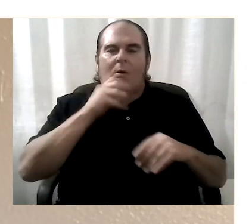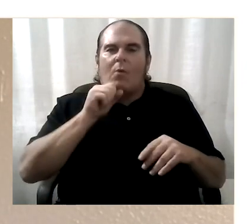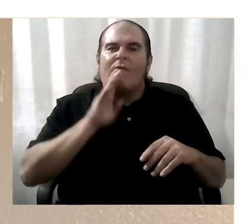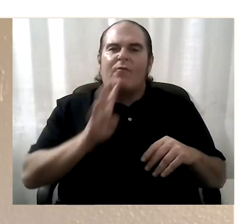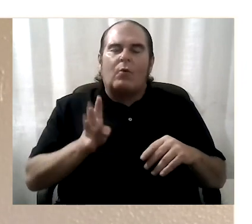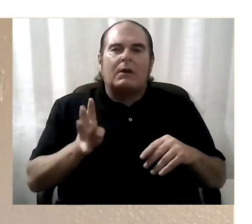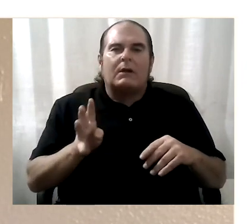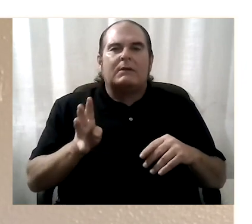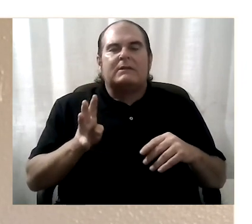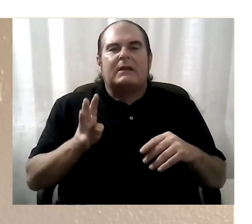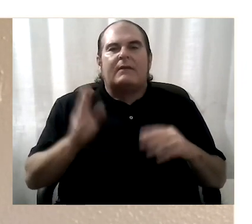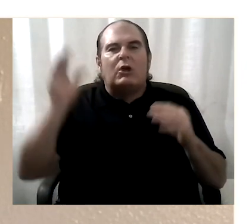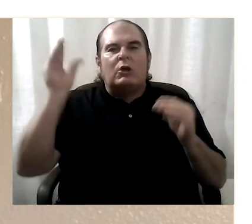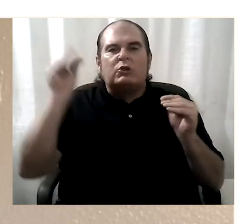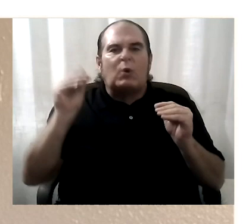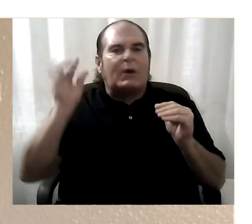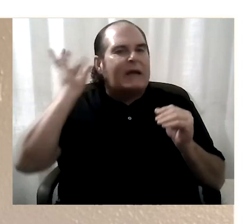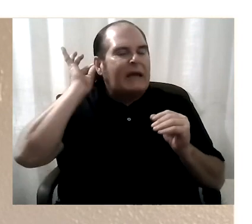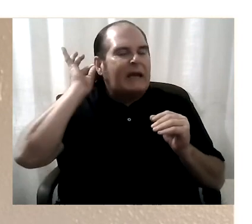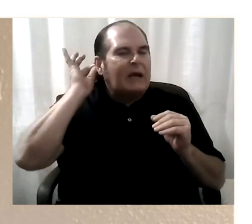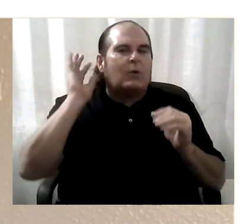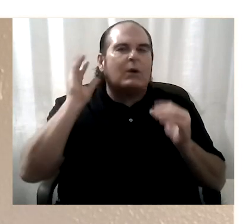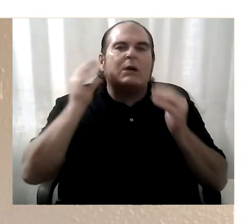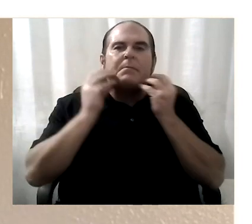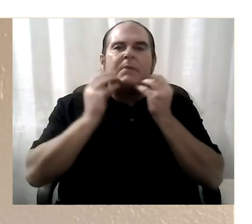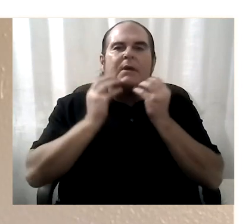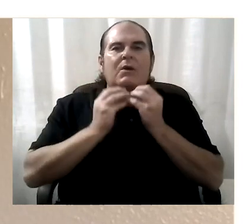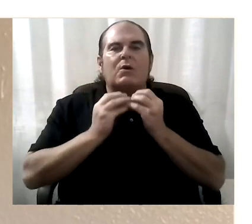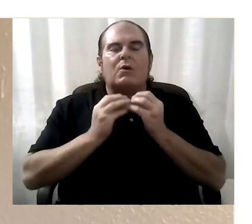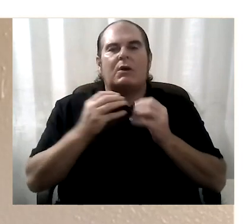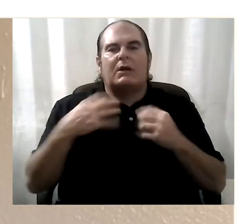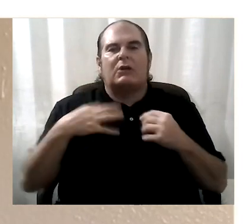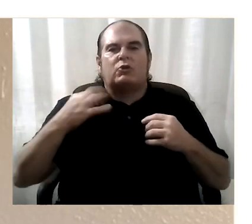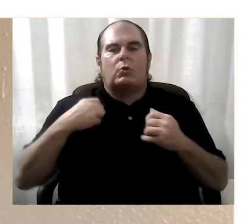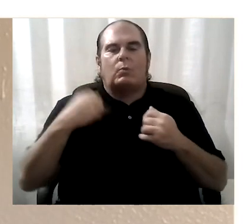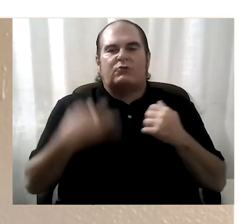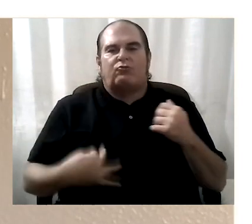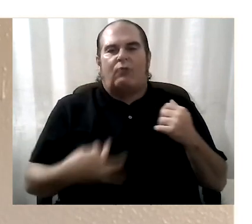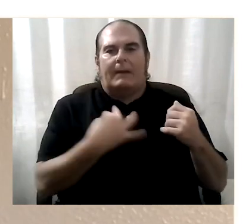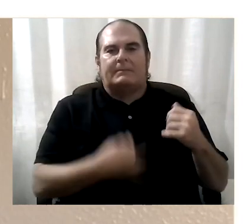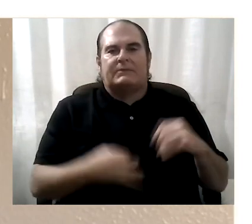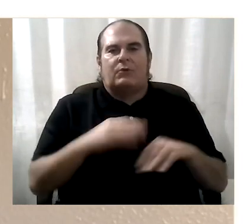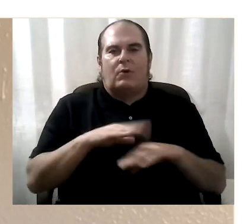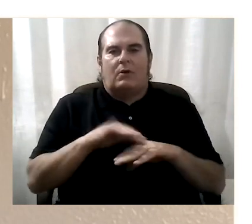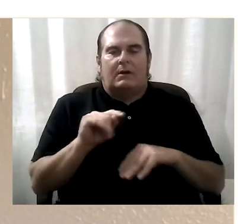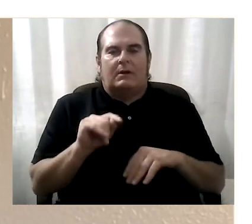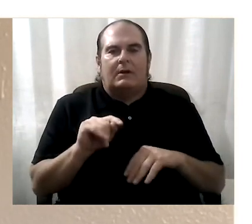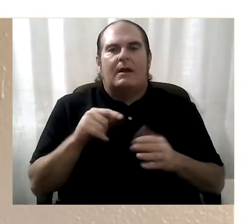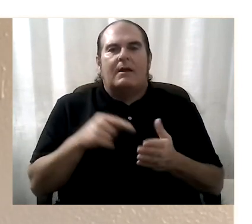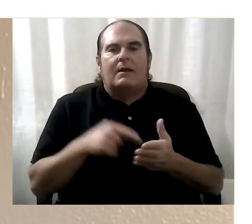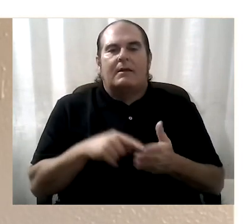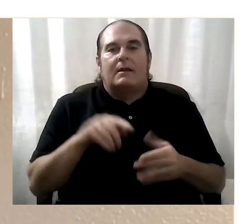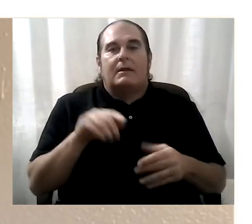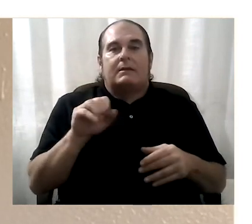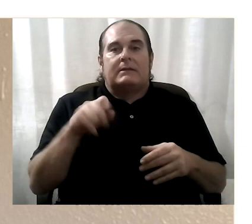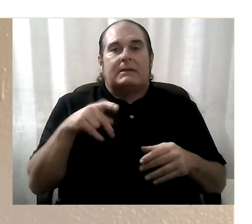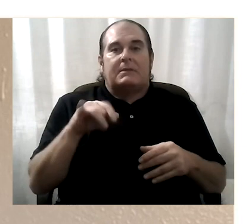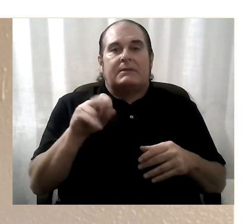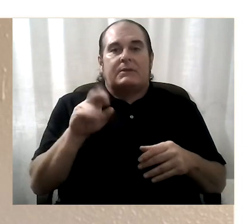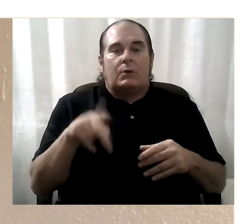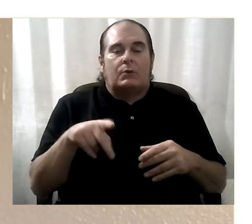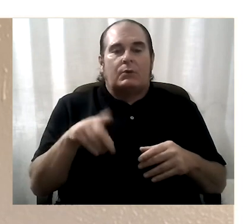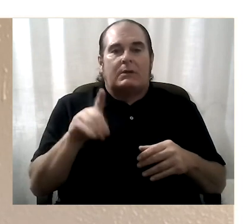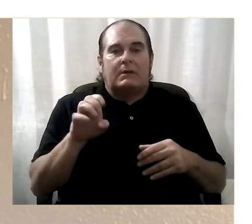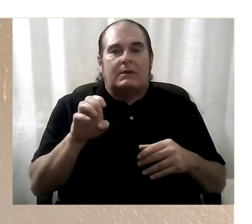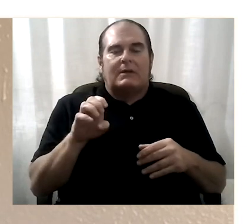man in my 40s with short, blondish gray hair and a short beard and a blue shirt with stripes on it. This episode is brought to you